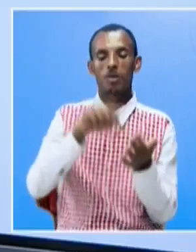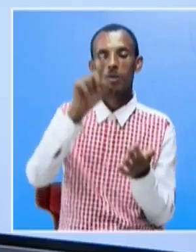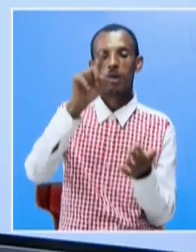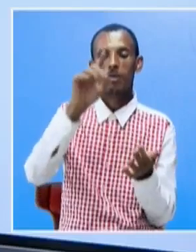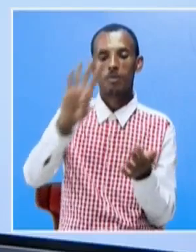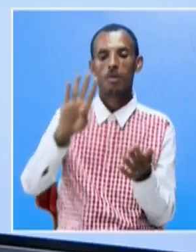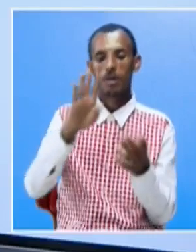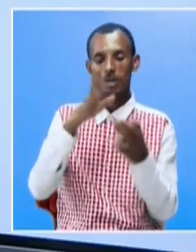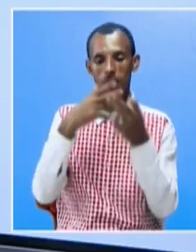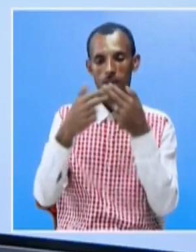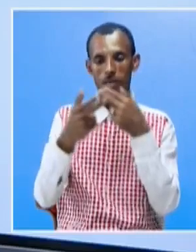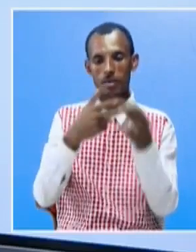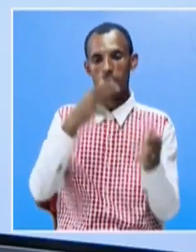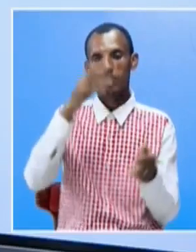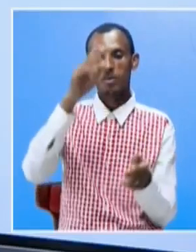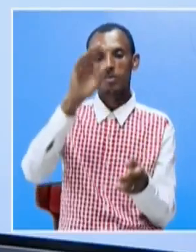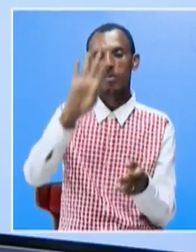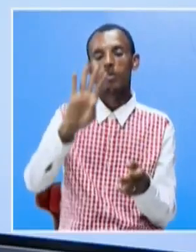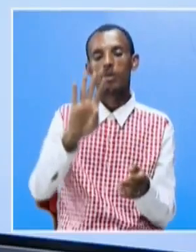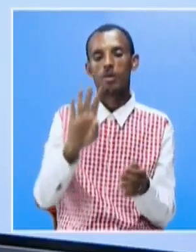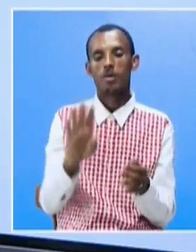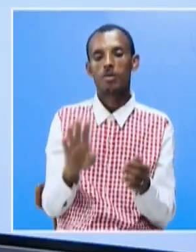3.14 by 4.